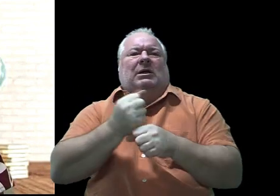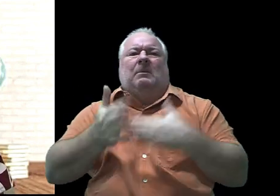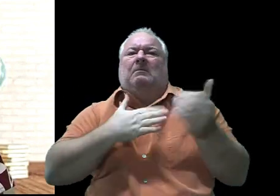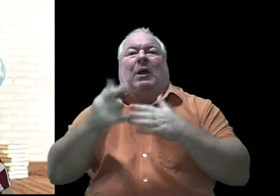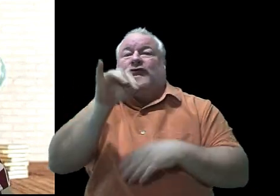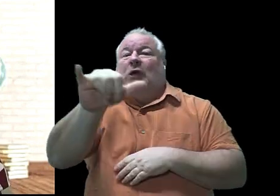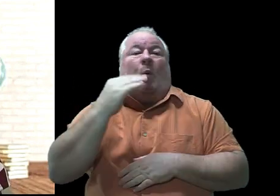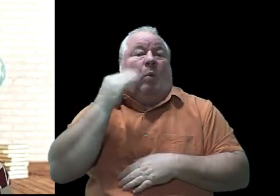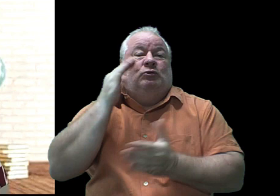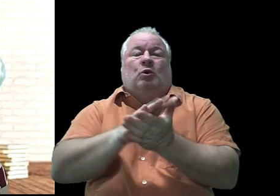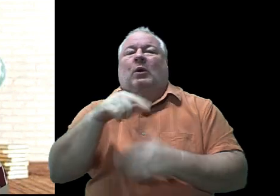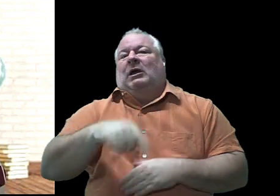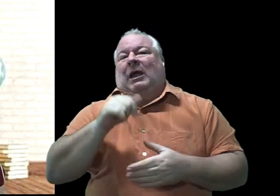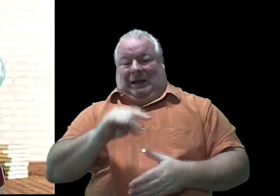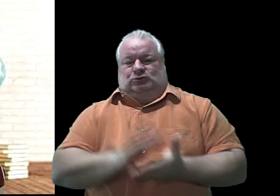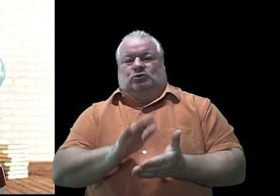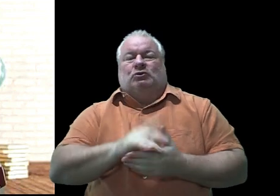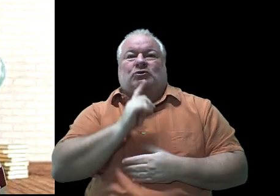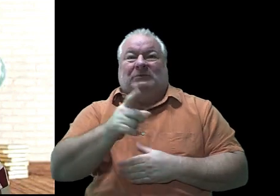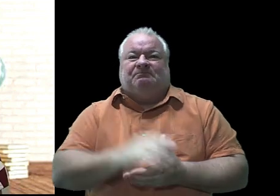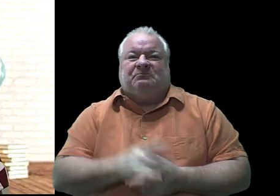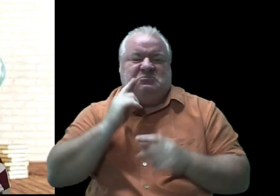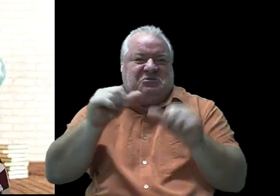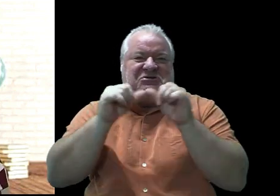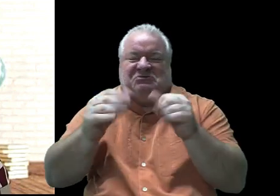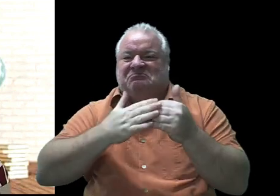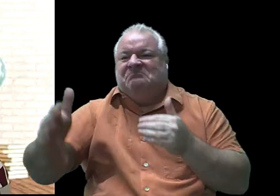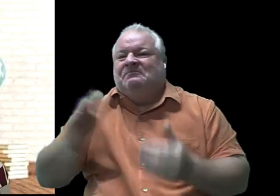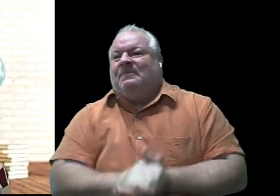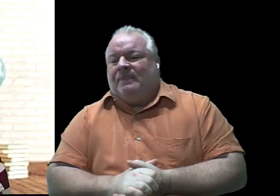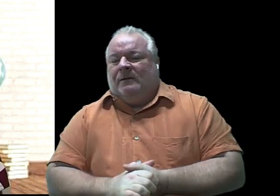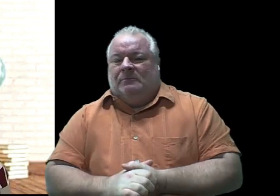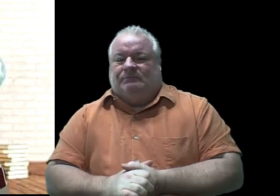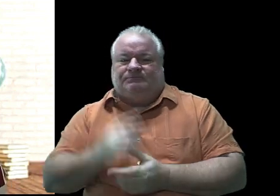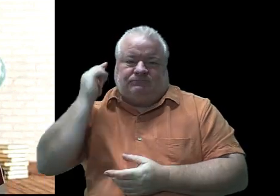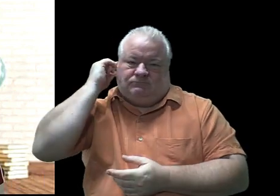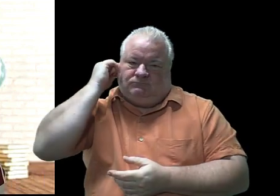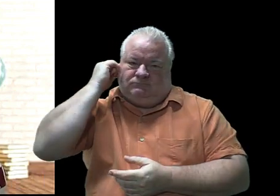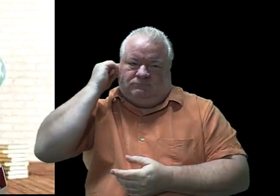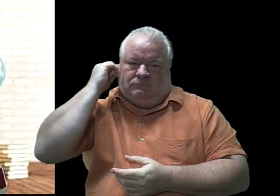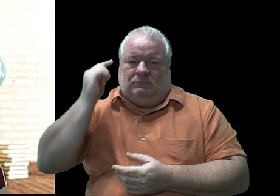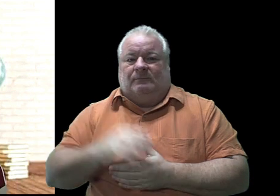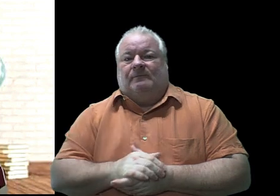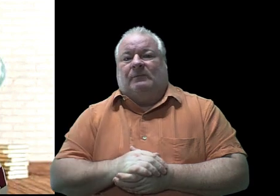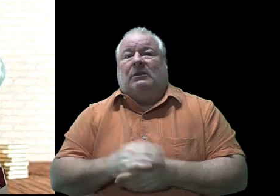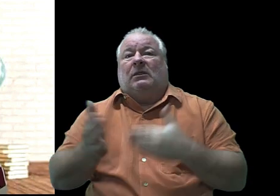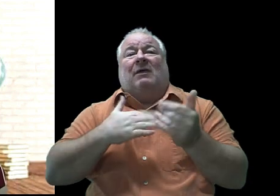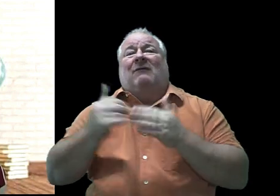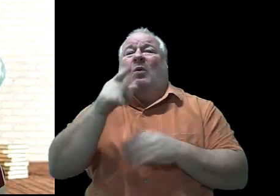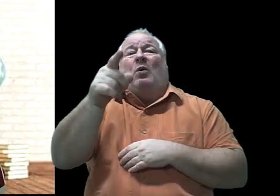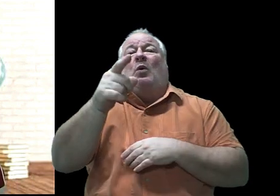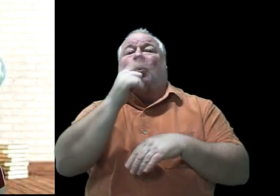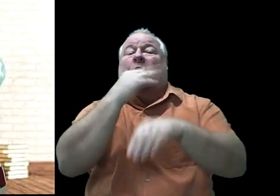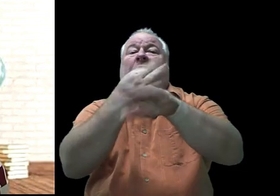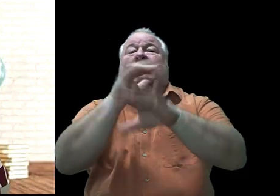We're going to continue morning announcements for you at home too. And even though you're not coming